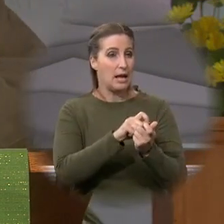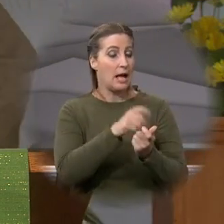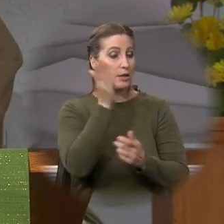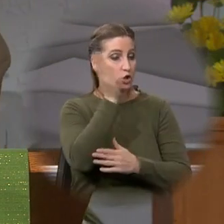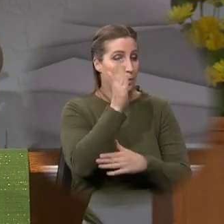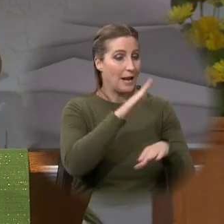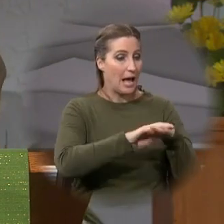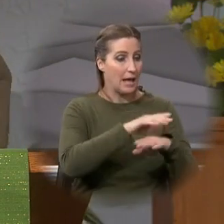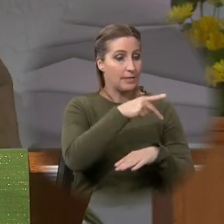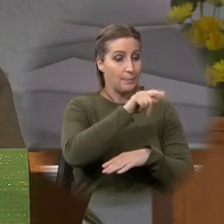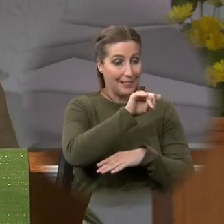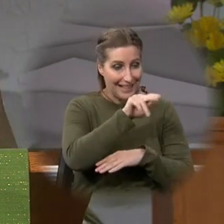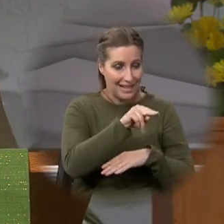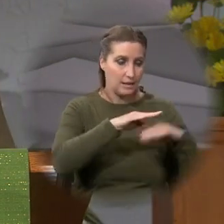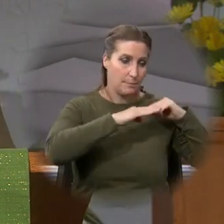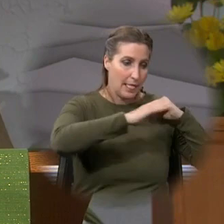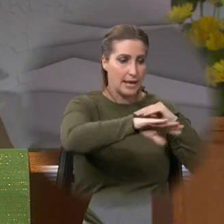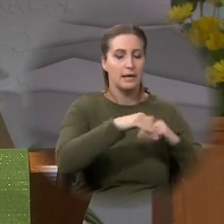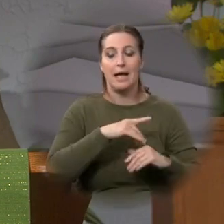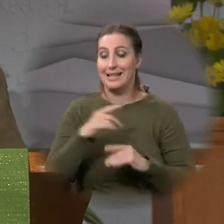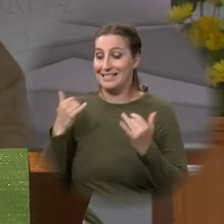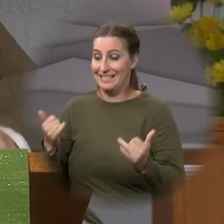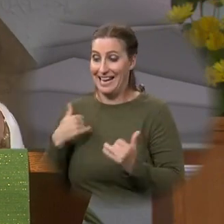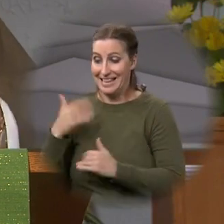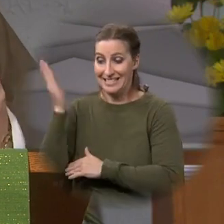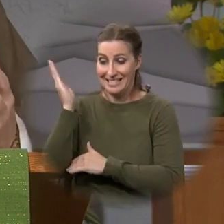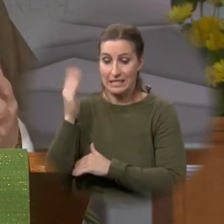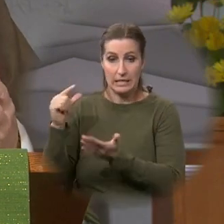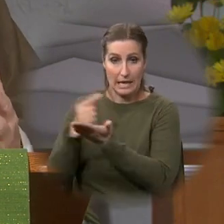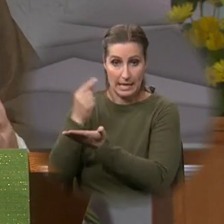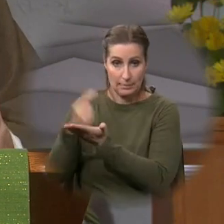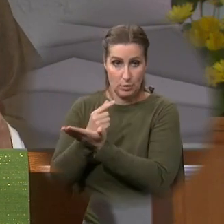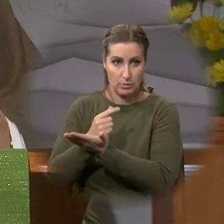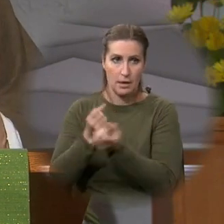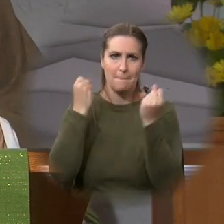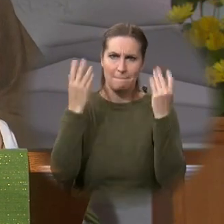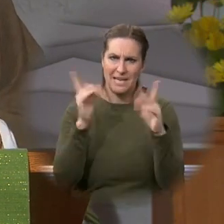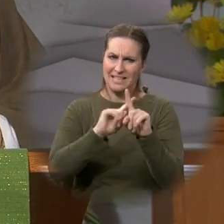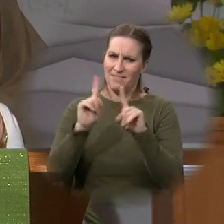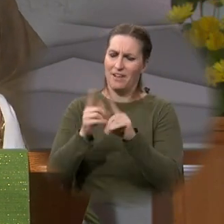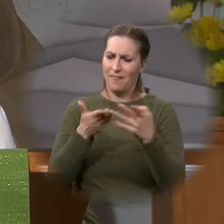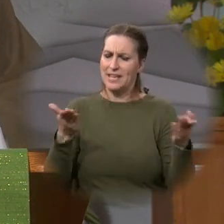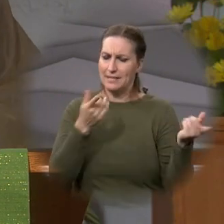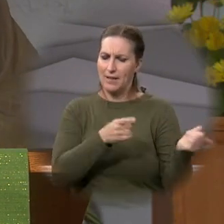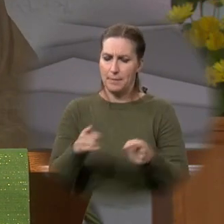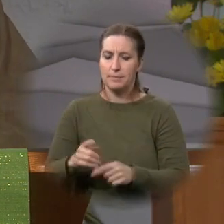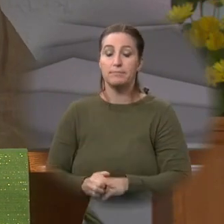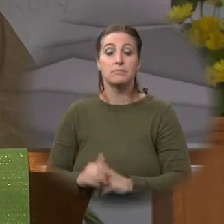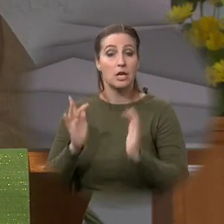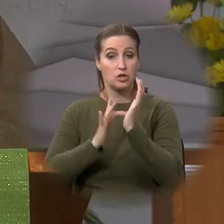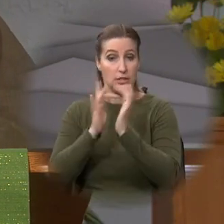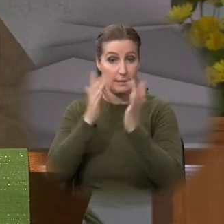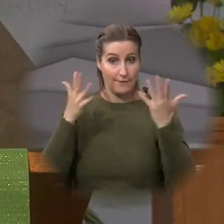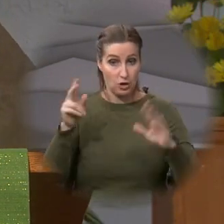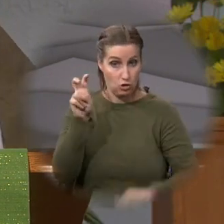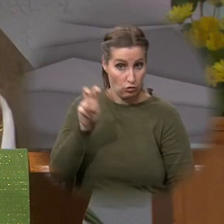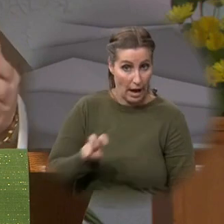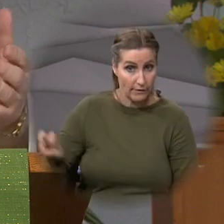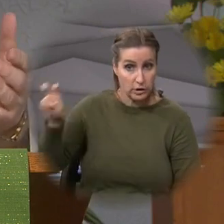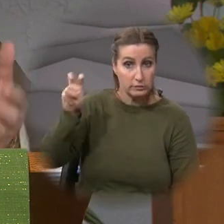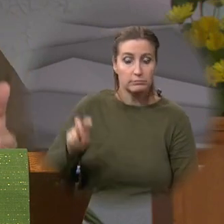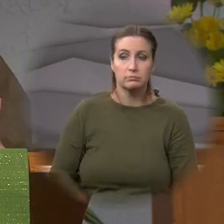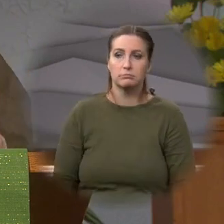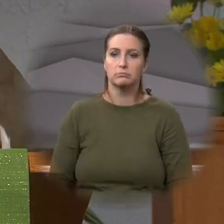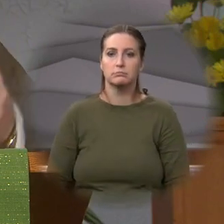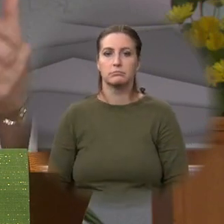plain and the moment we have in today's gospel, a whole lot of things have happened. Jesus has traveled. He